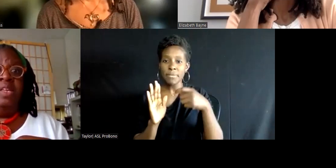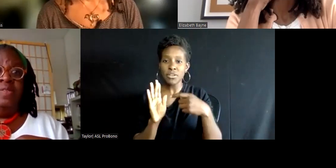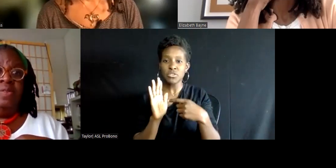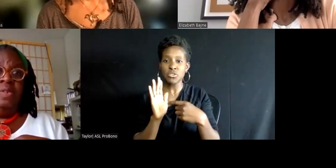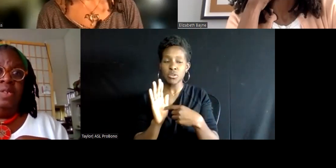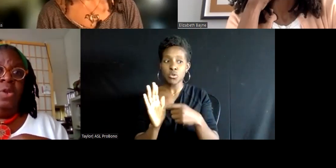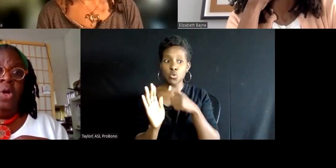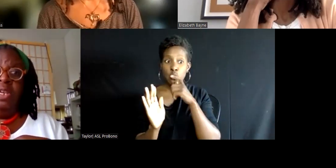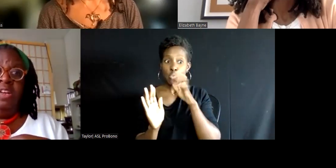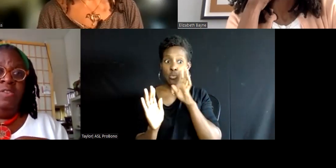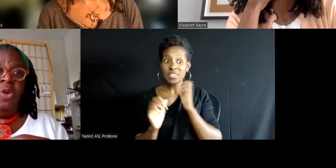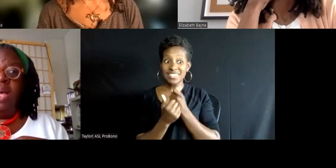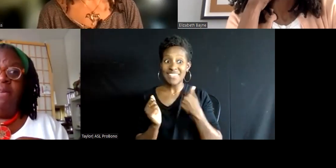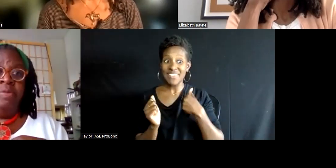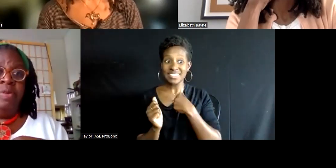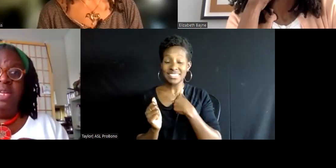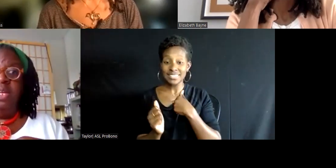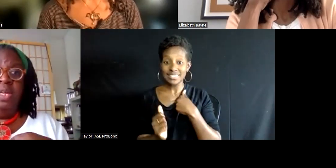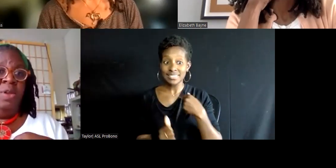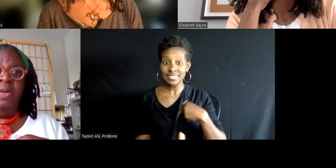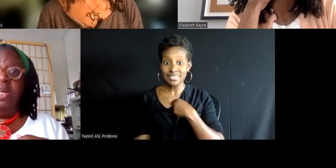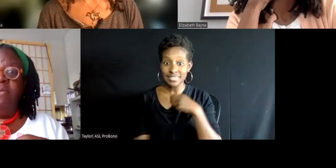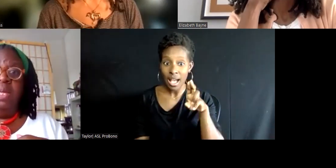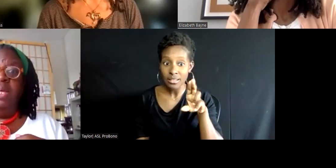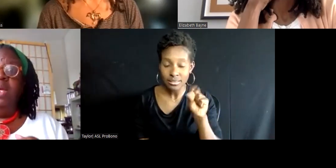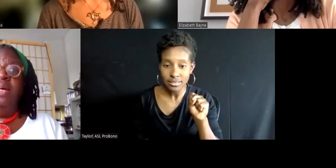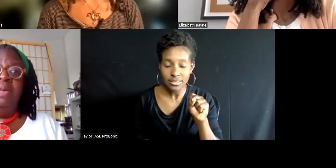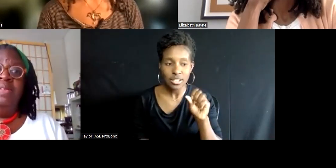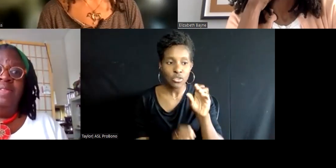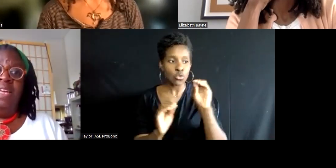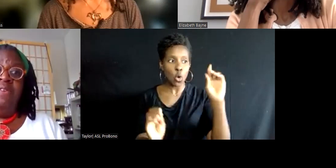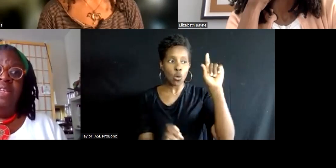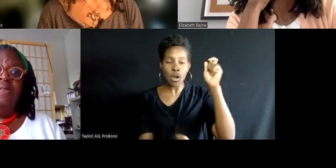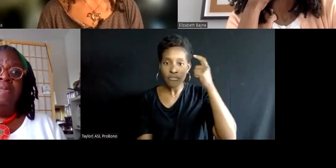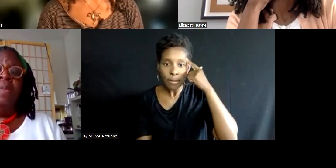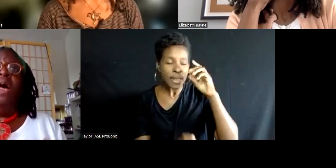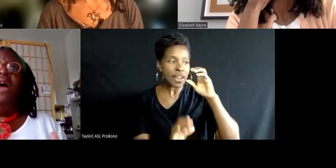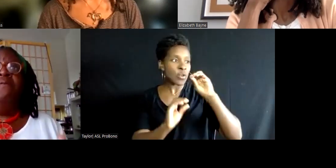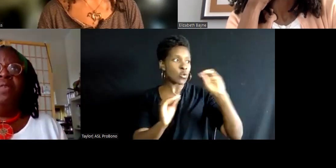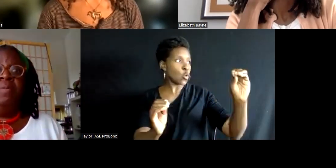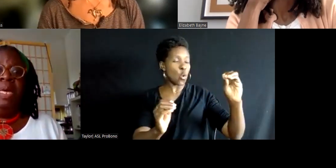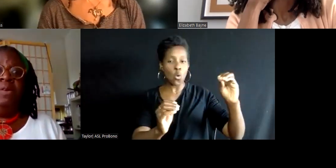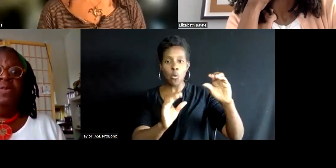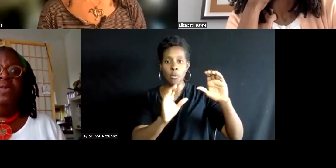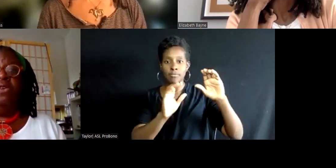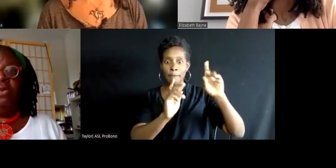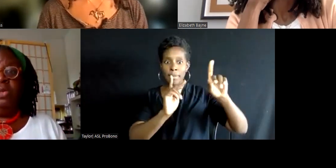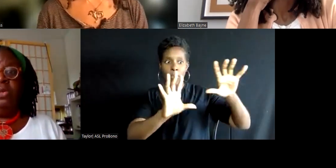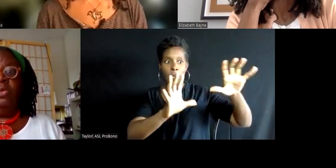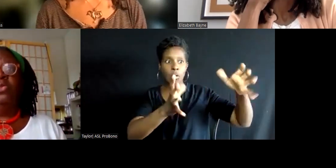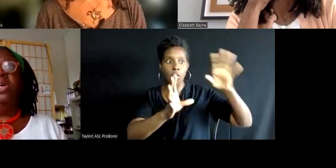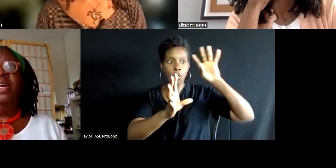It's going to be us. No, there is no Calvary, no government coming to save us. Our filmmakers